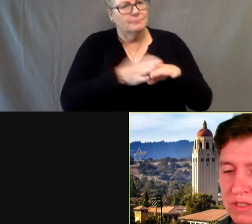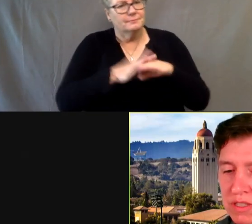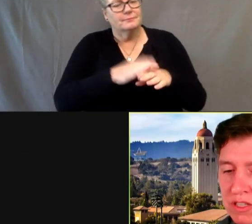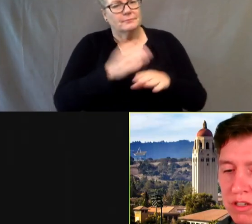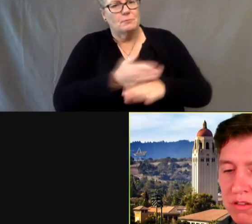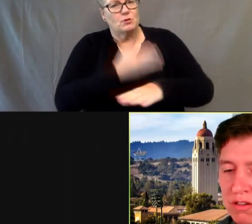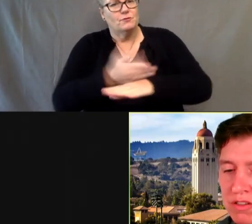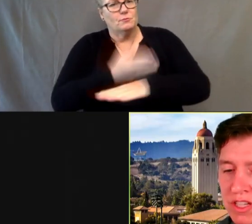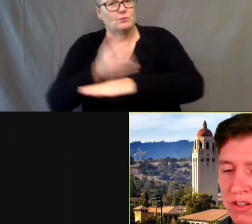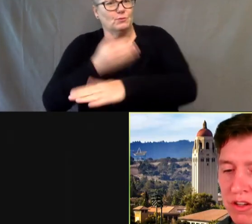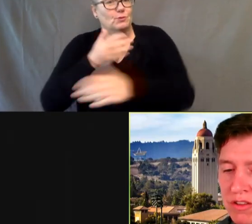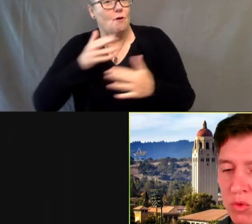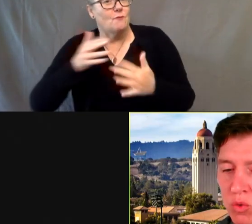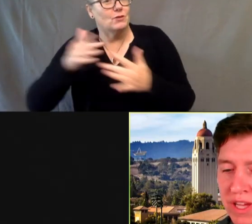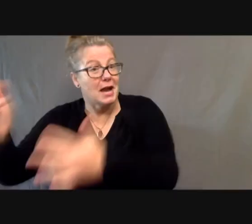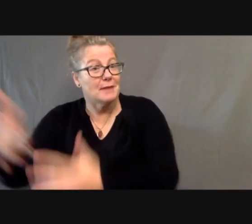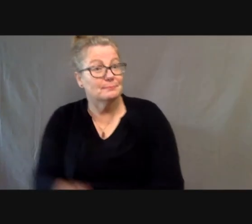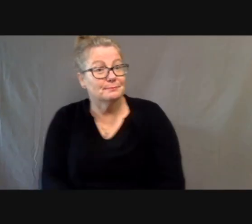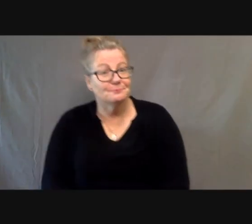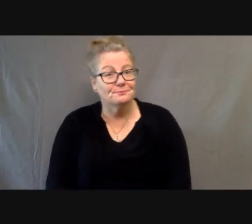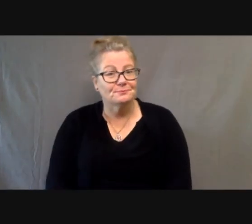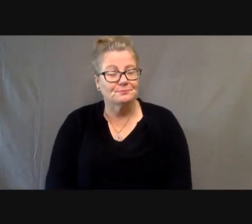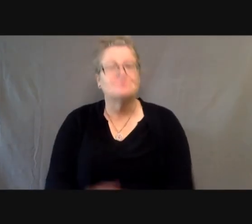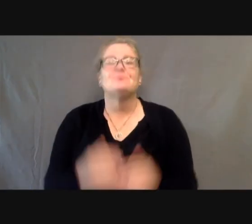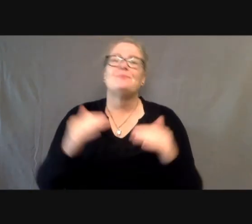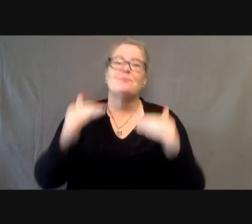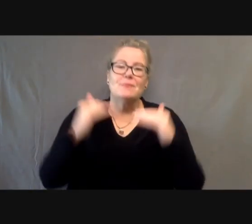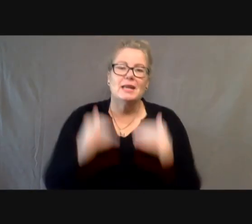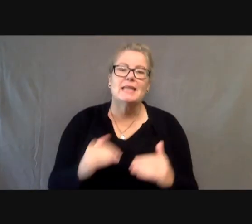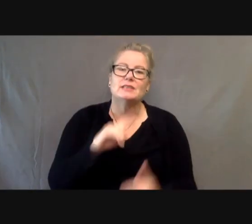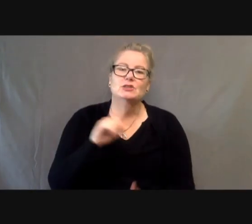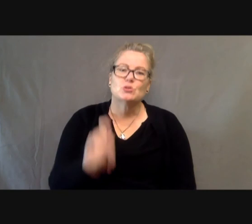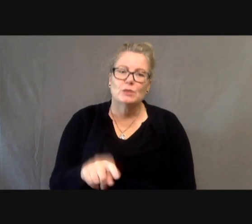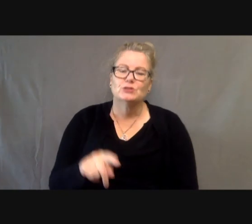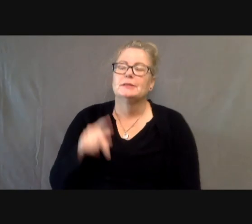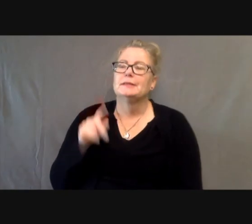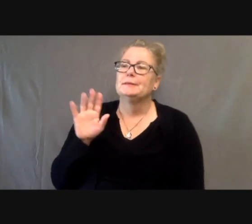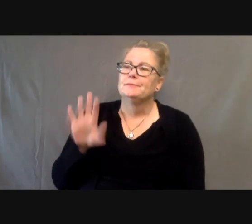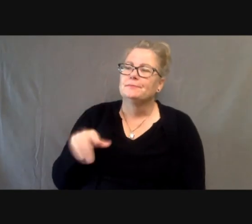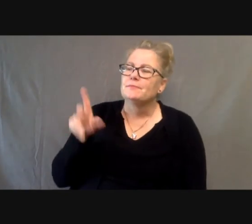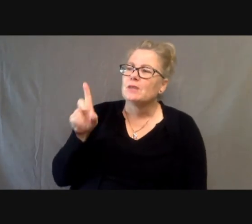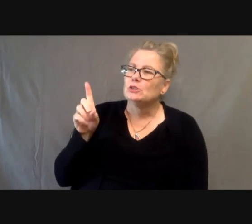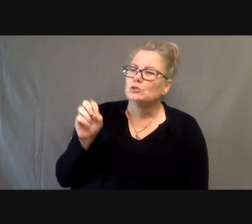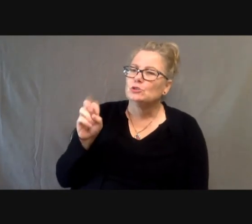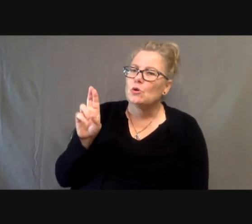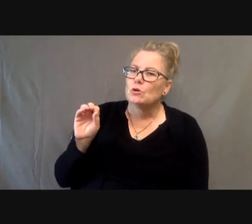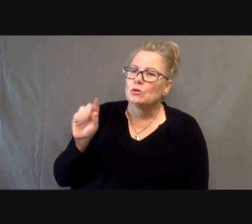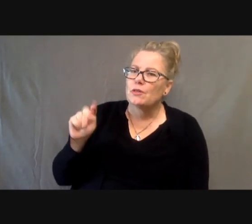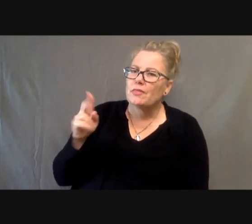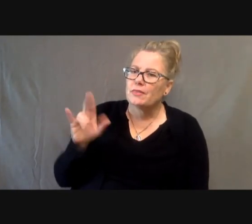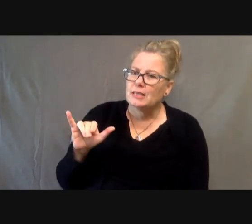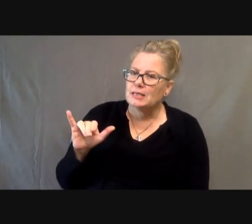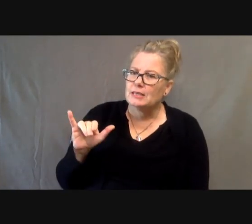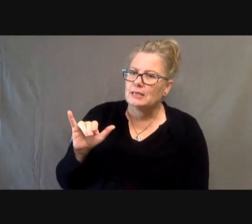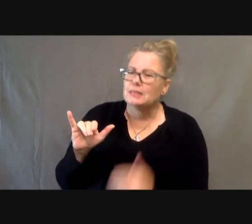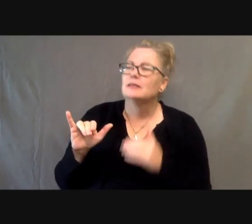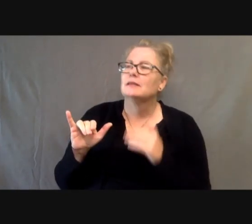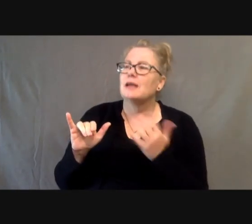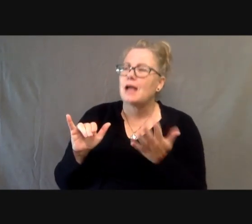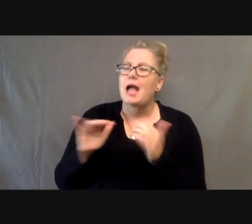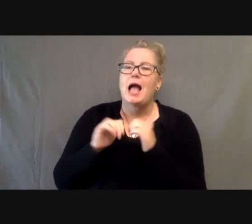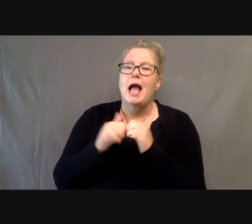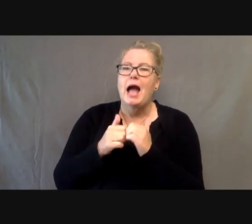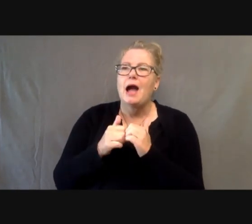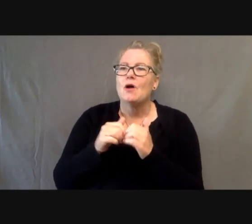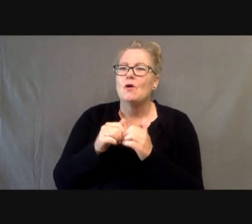Dorothy, are there ways for schools where this work is happening to help launch the